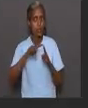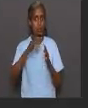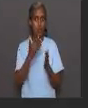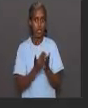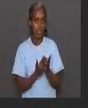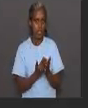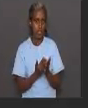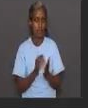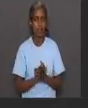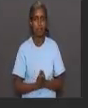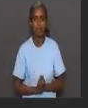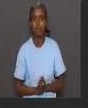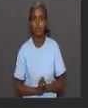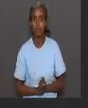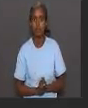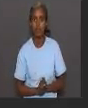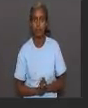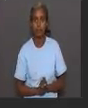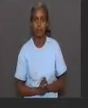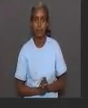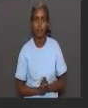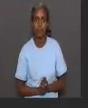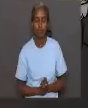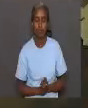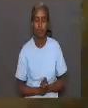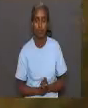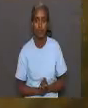Let's get back to our lesson.